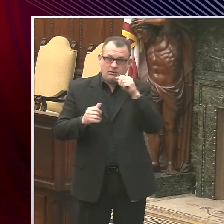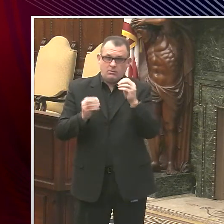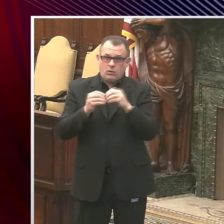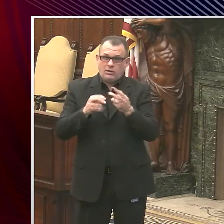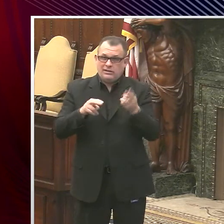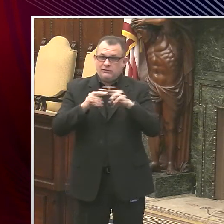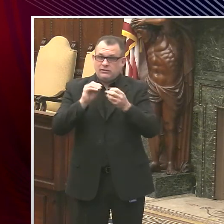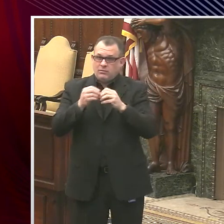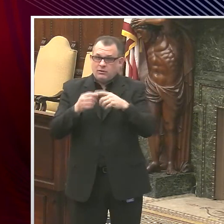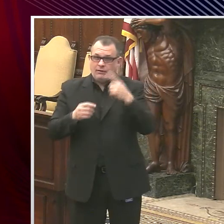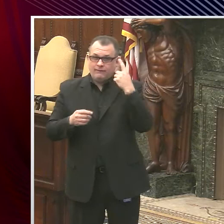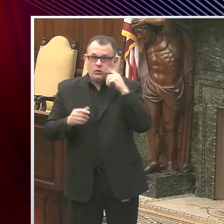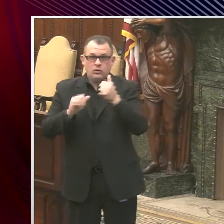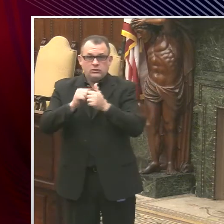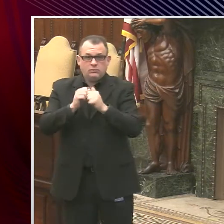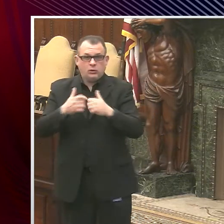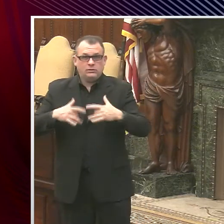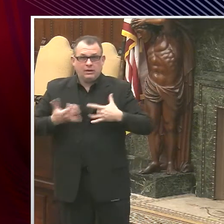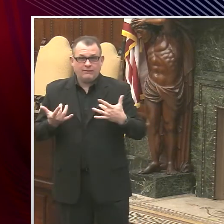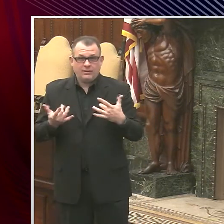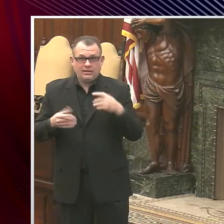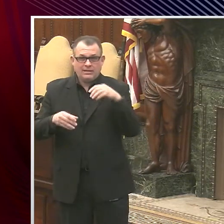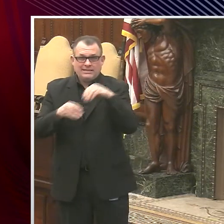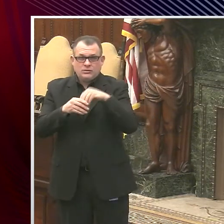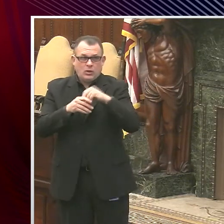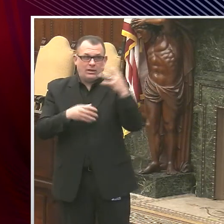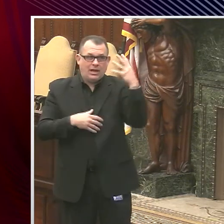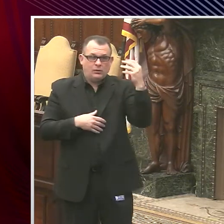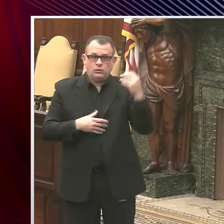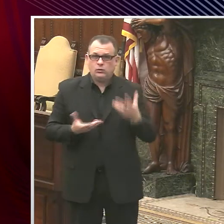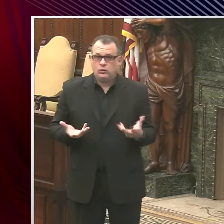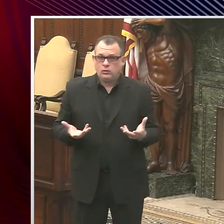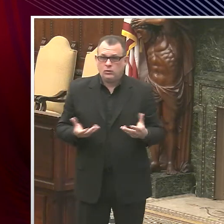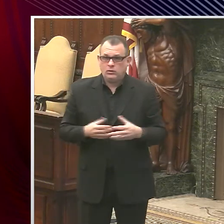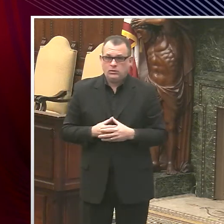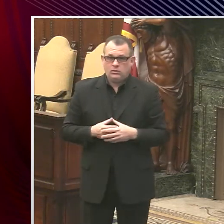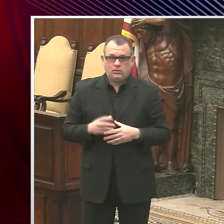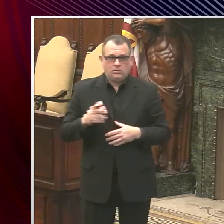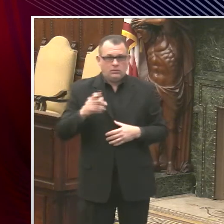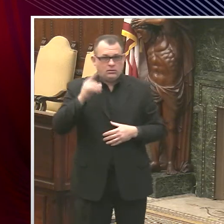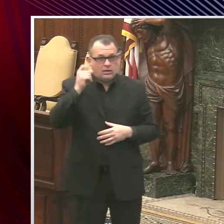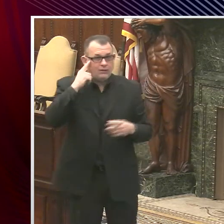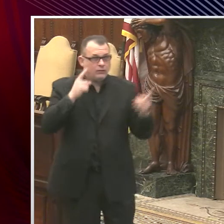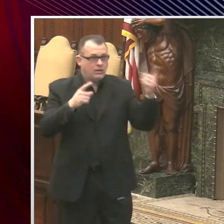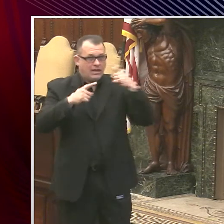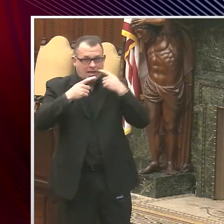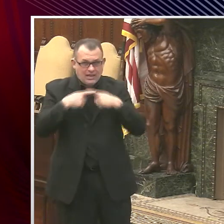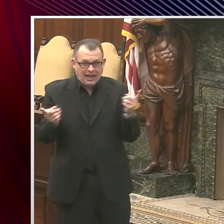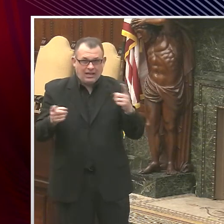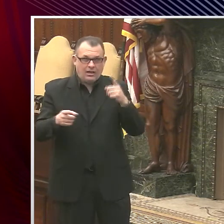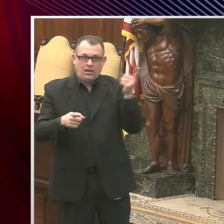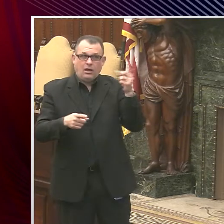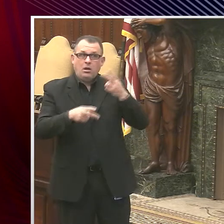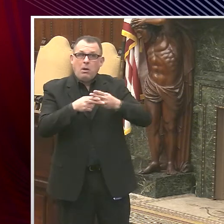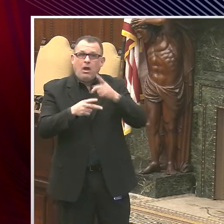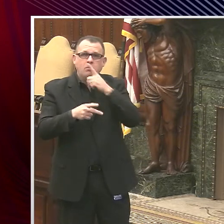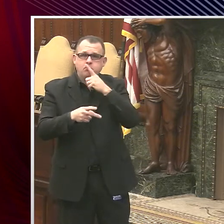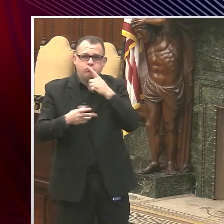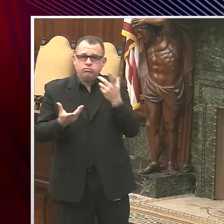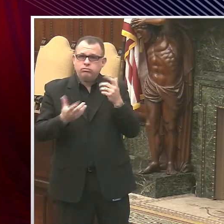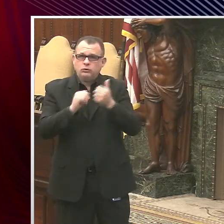capacity for like sporting events for indoors and outdoors? The governor's announcement didn't mention stadiums